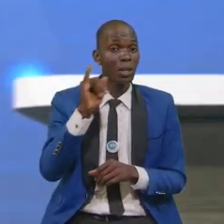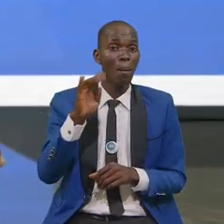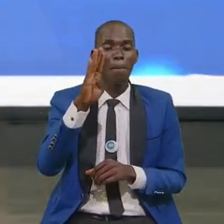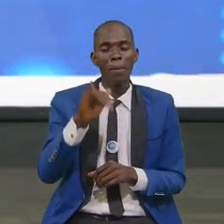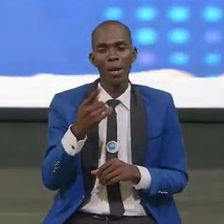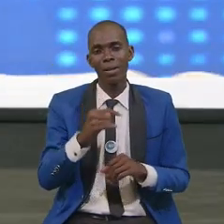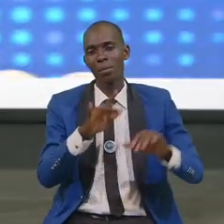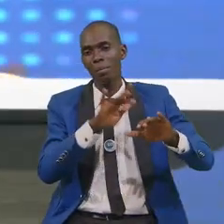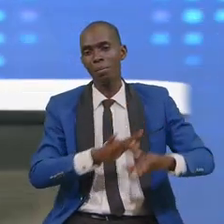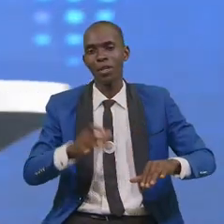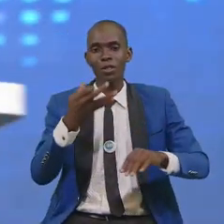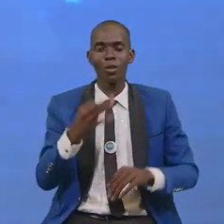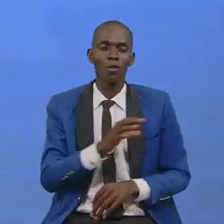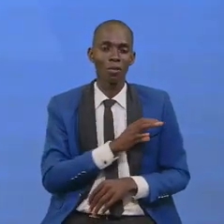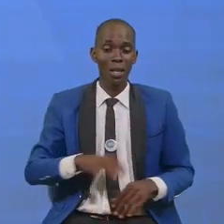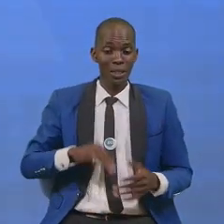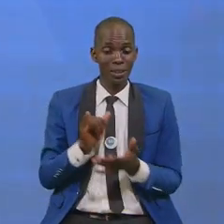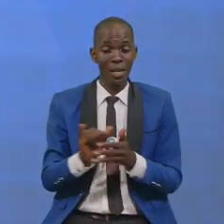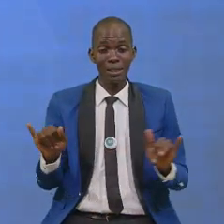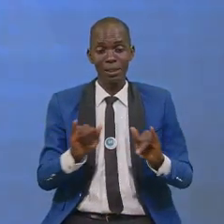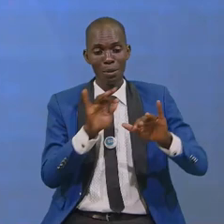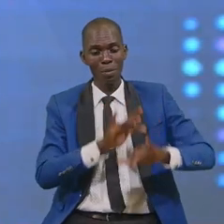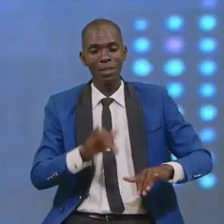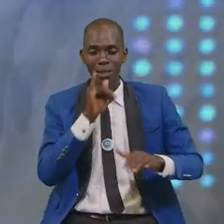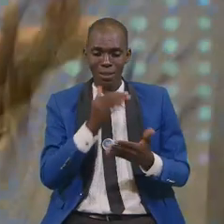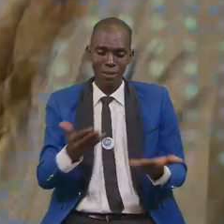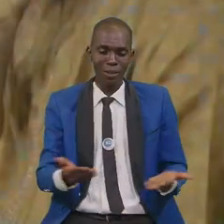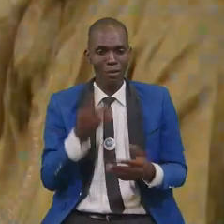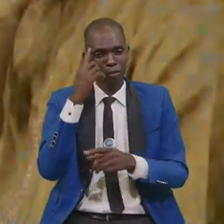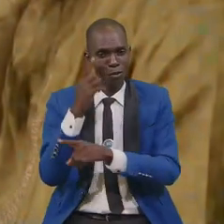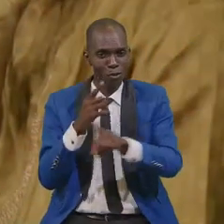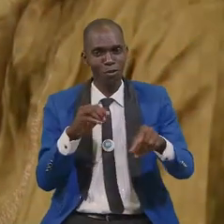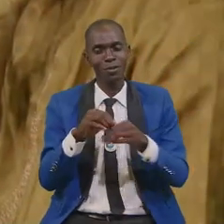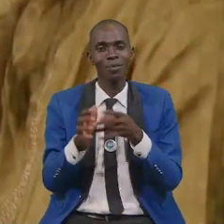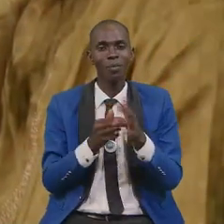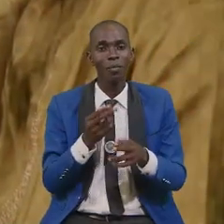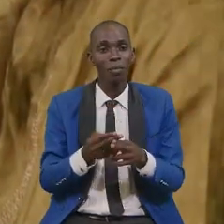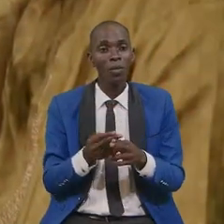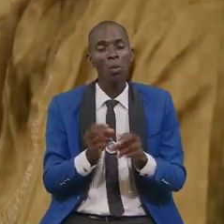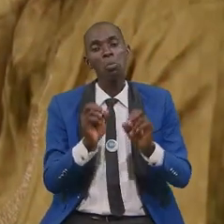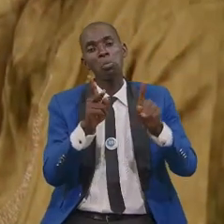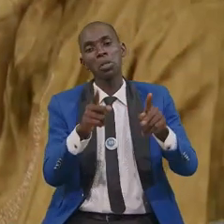Christ. And that mercy is available for you today. Okay, it's available for me.